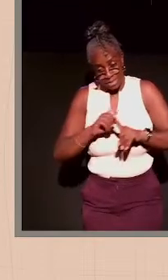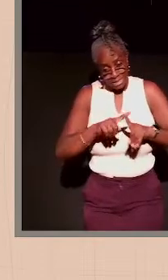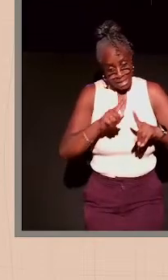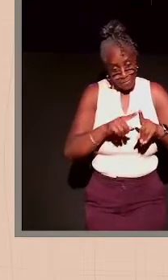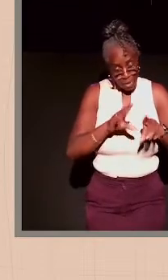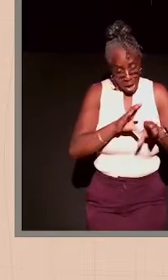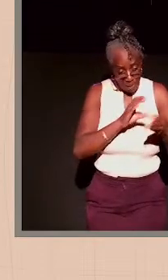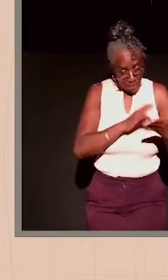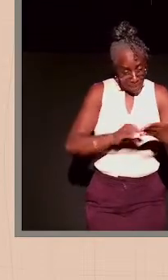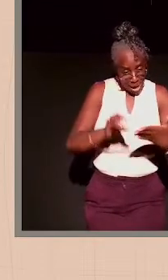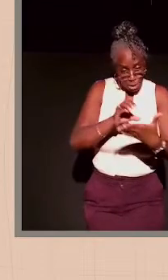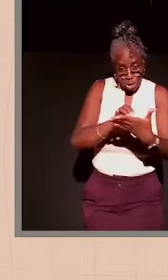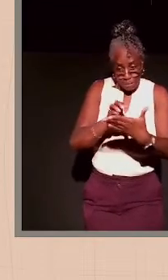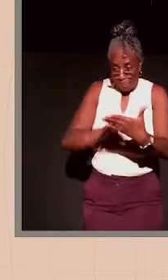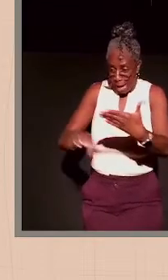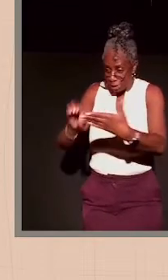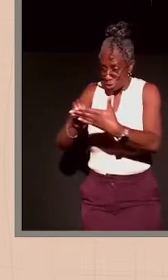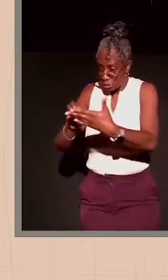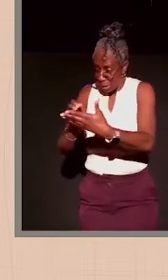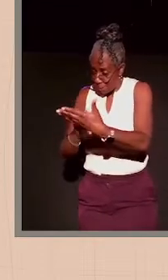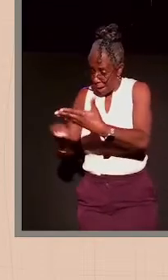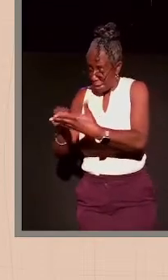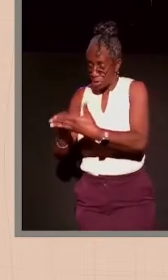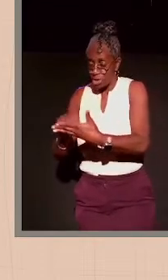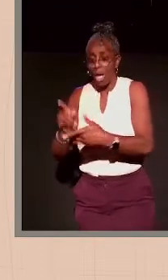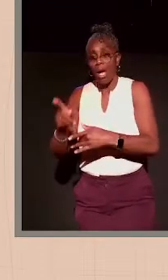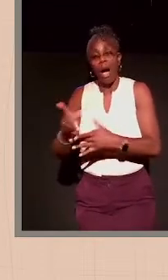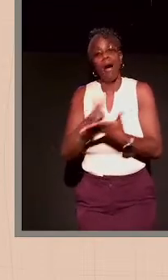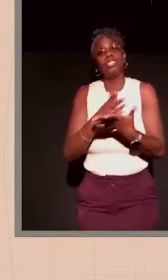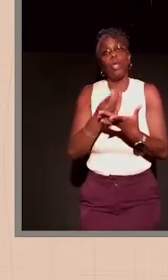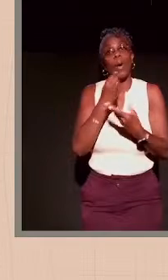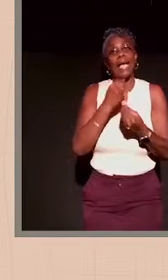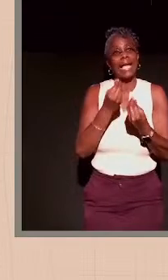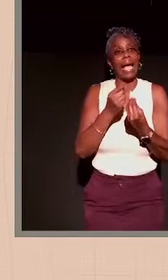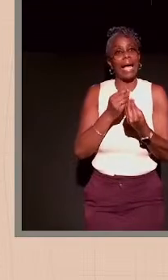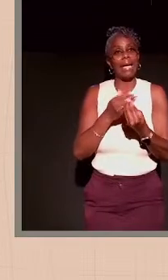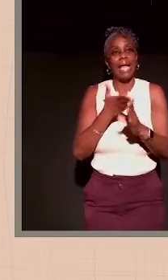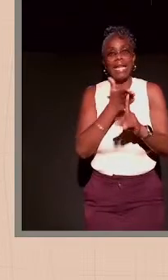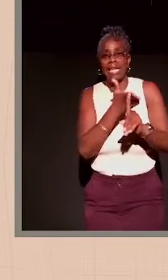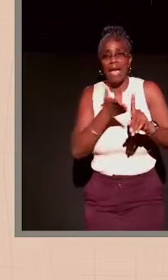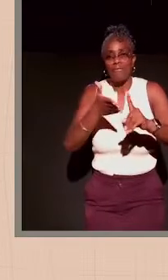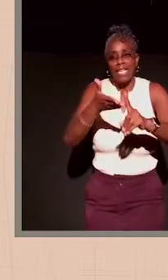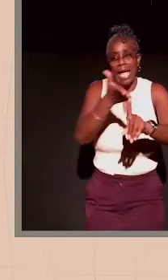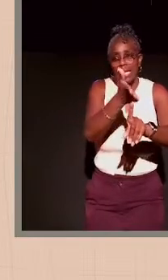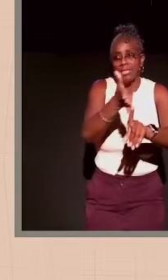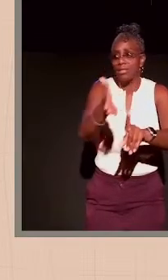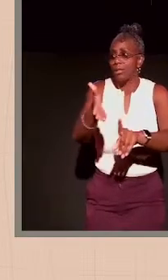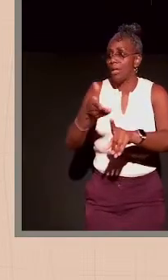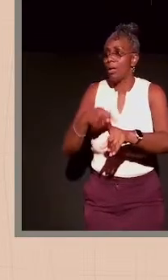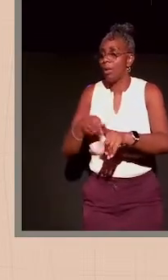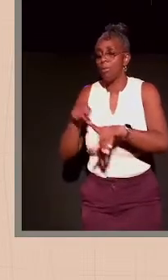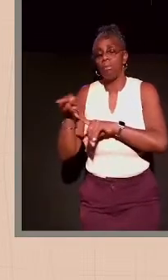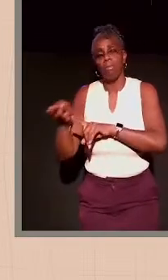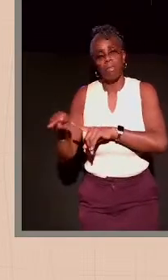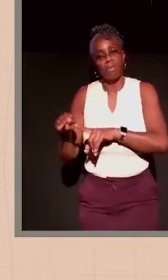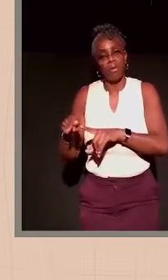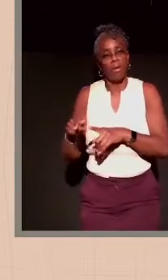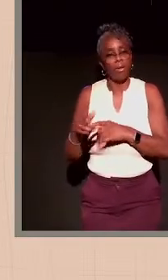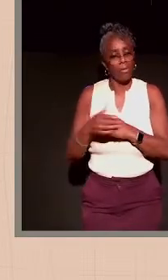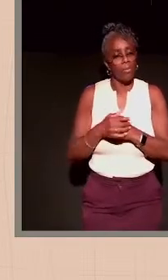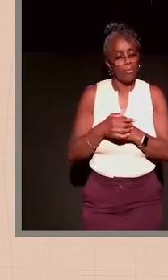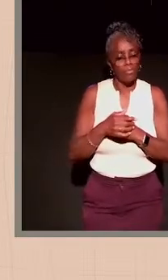subpatcher within W1. So this enables me to navigate the SIM without having to locate